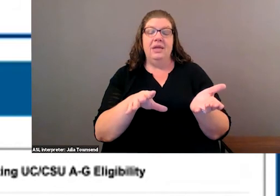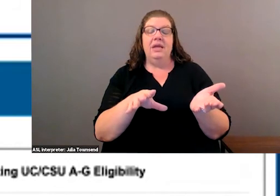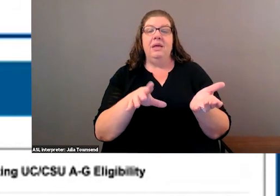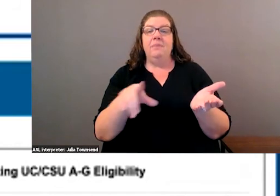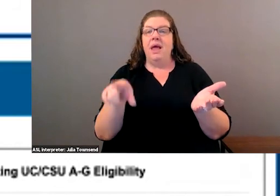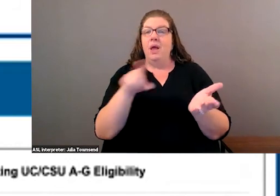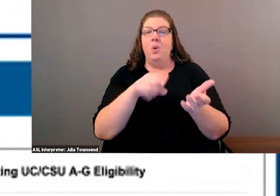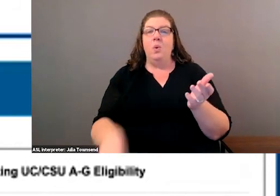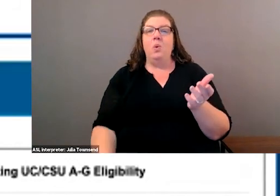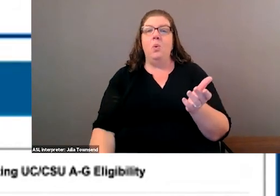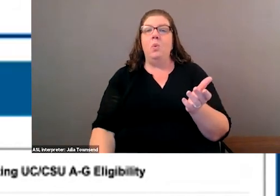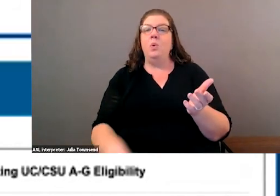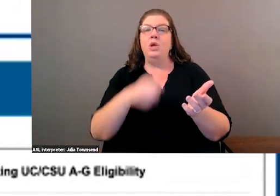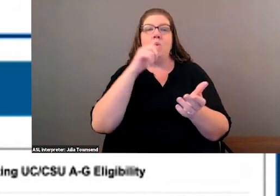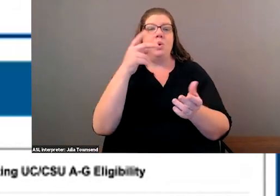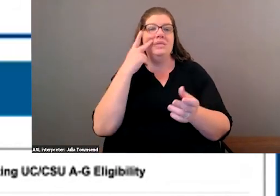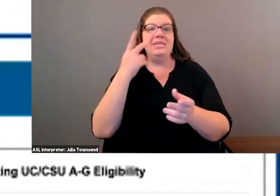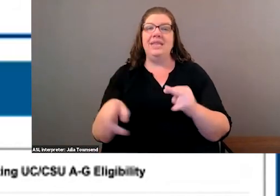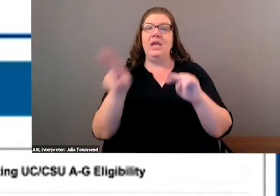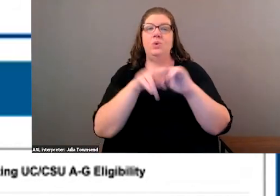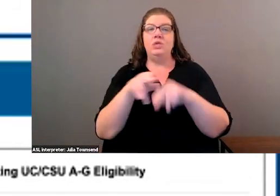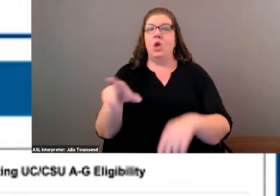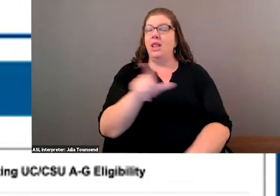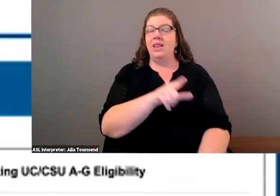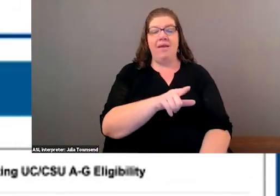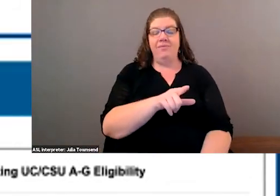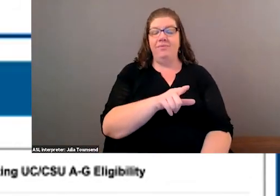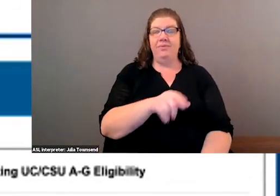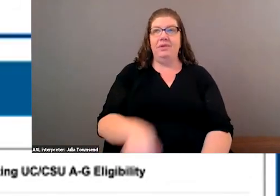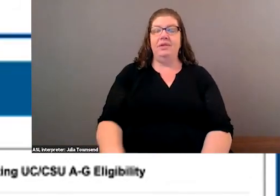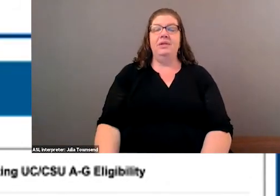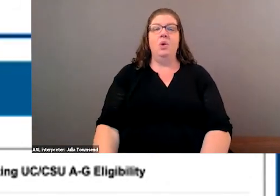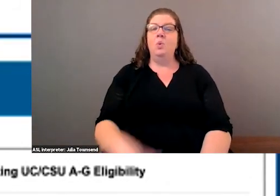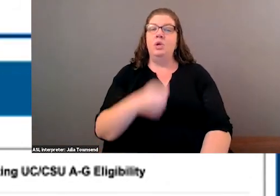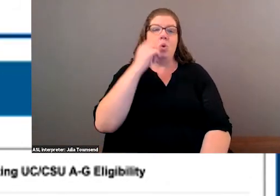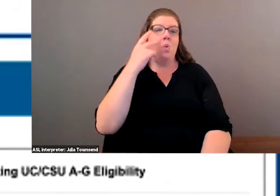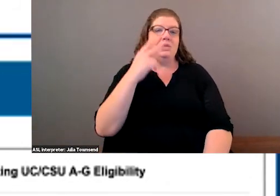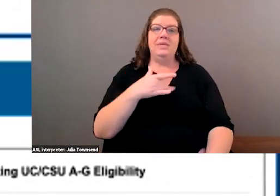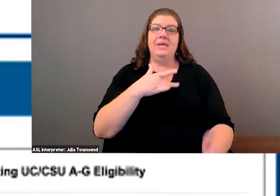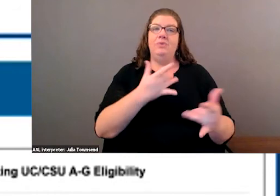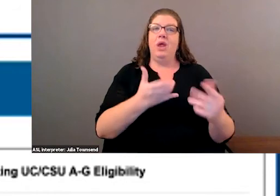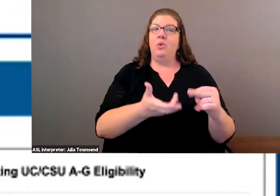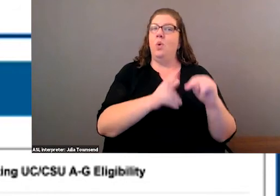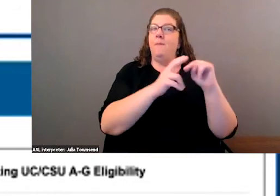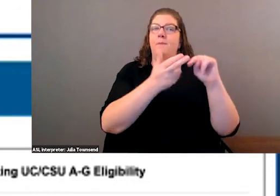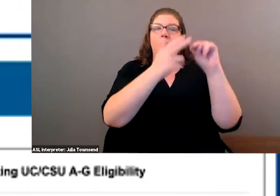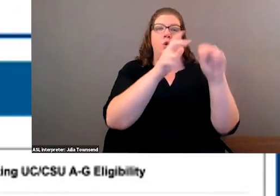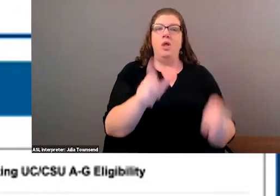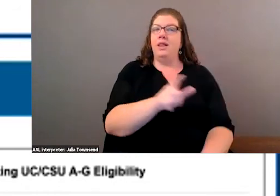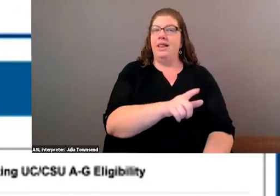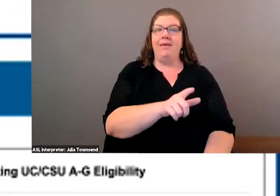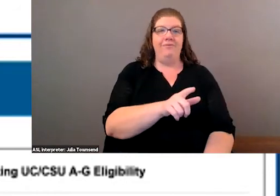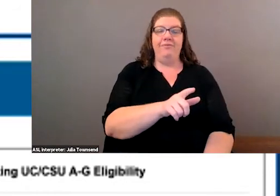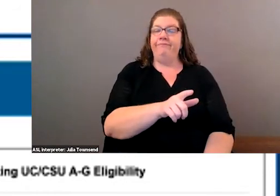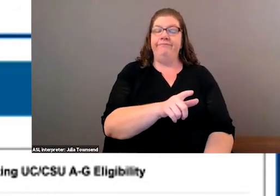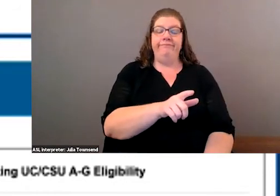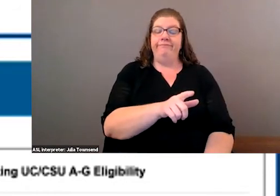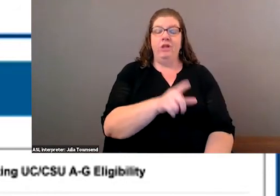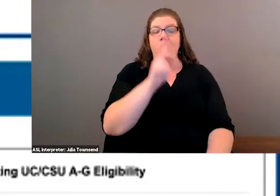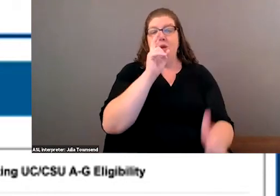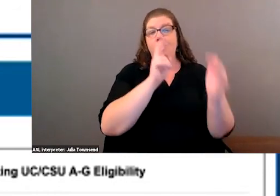see that same increase on the left. We don't see an upward trend line. In fact, even the